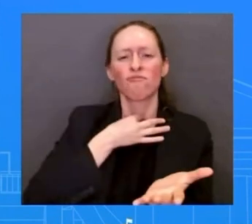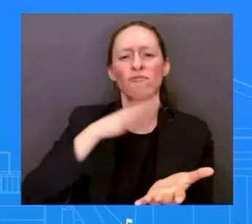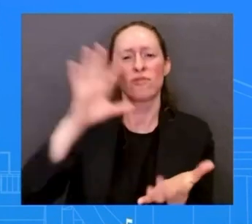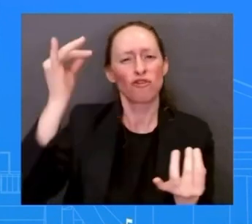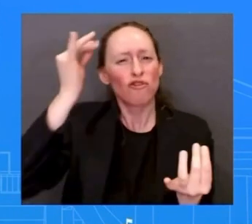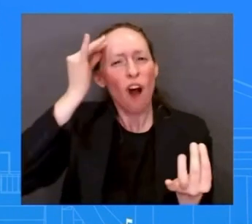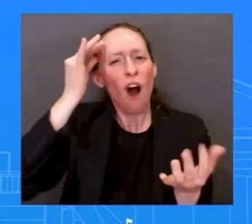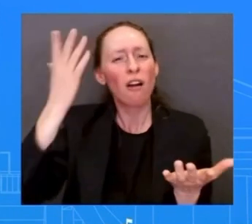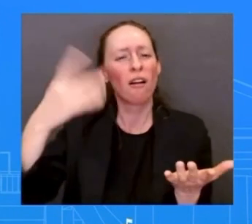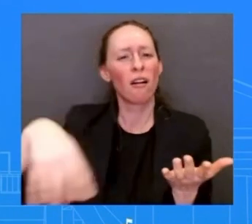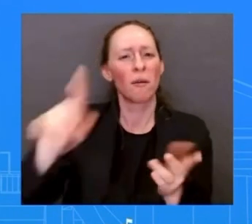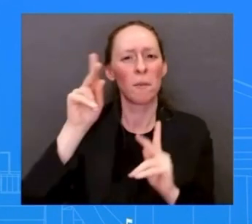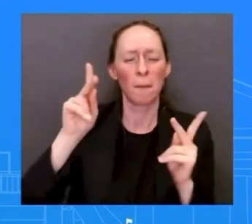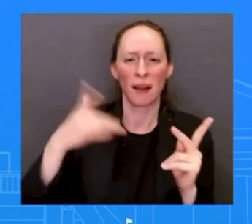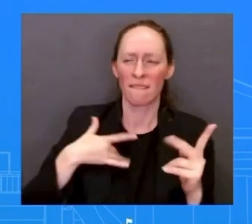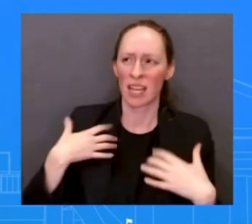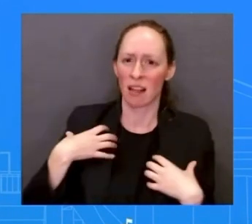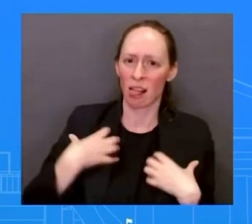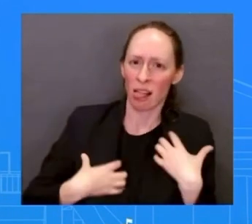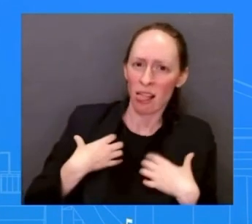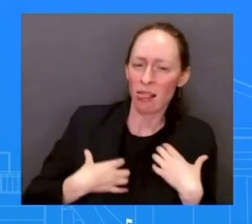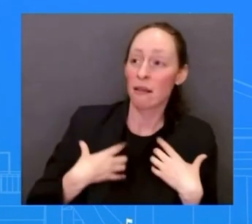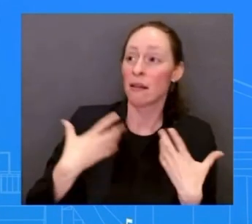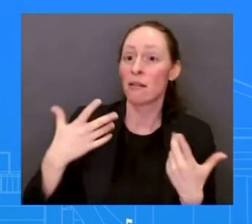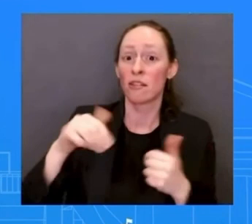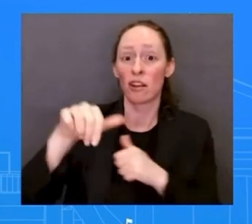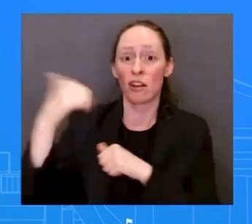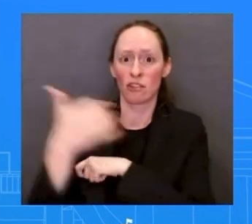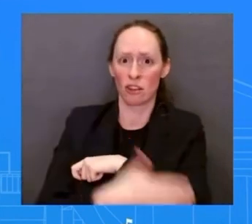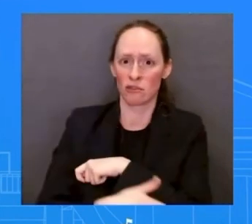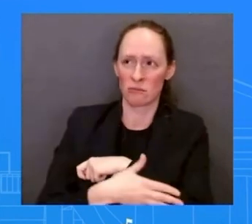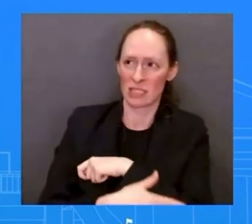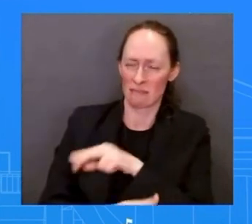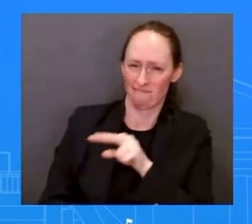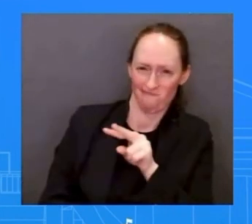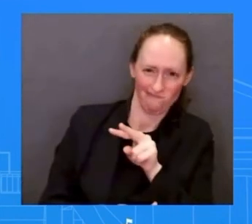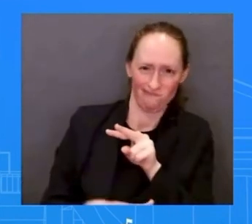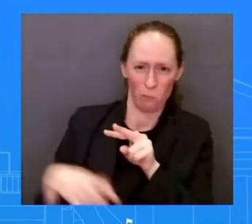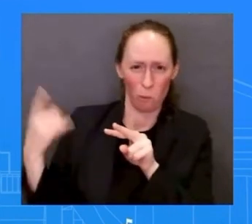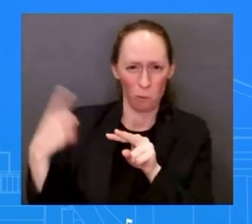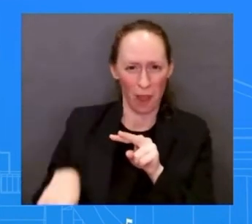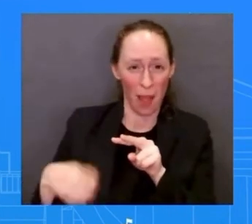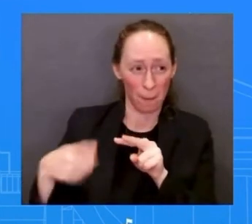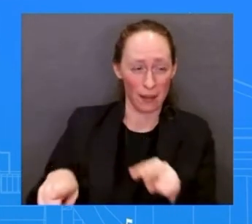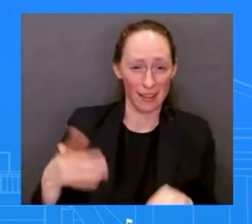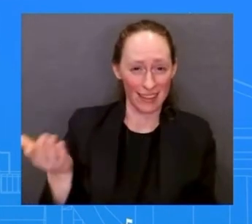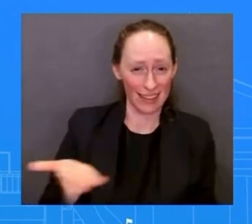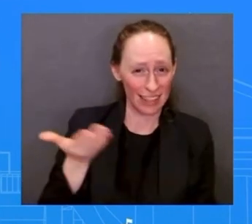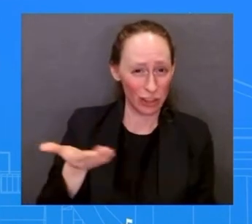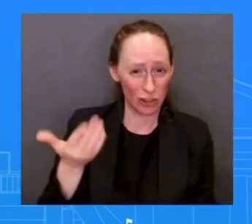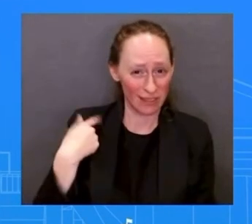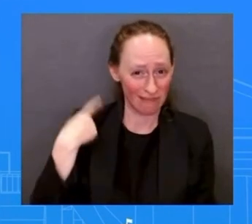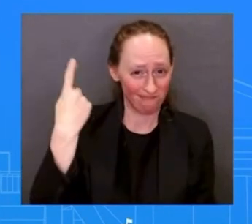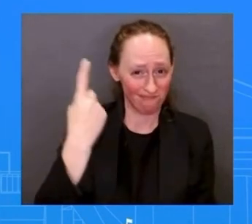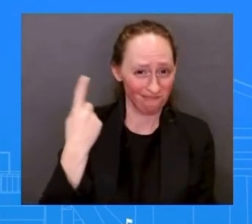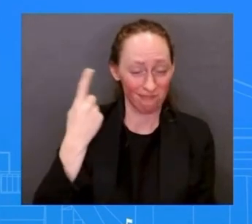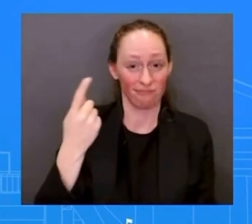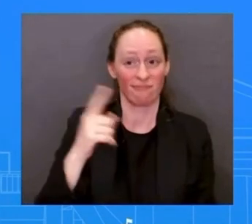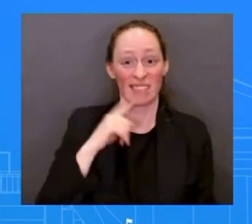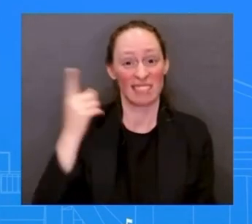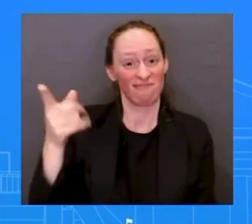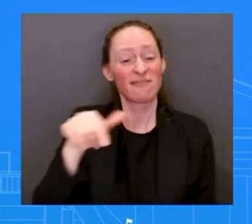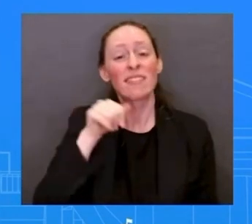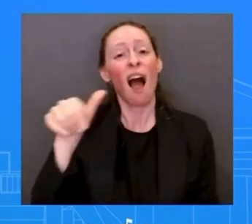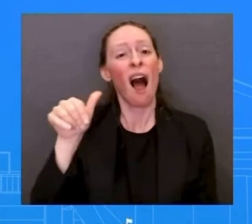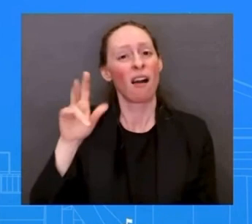normal court. Mm-hmm. Does he have any solution for that? What can he do? So look, one of the things that the president